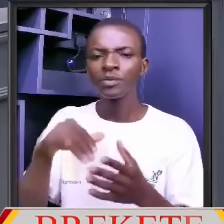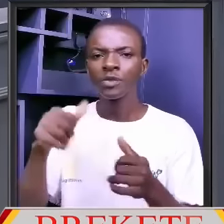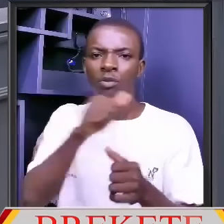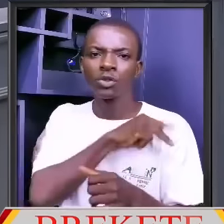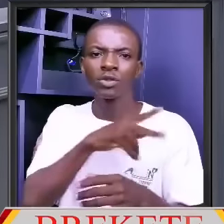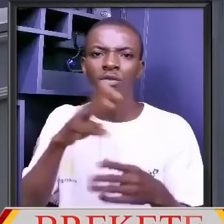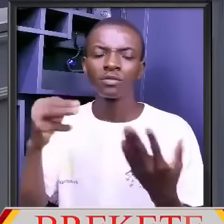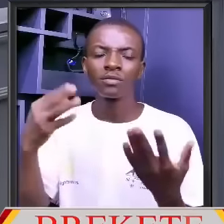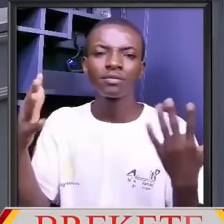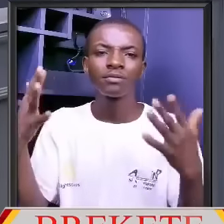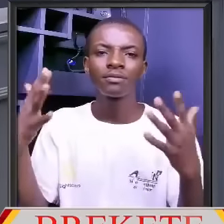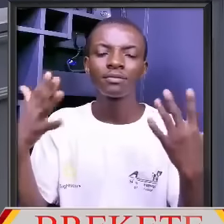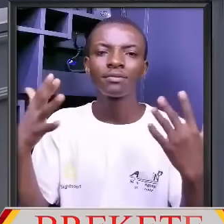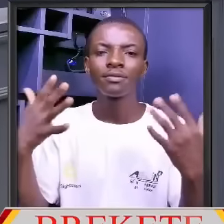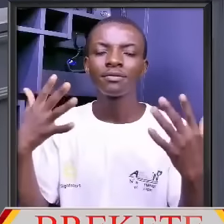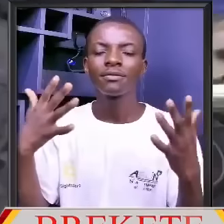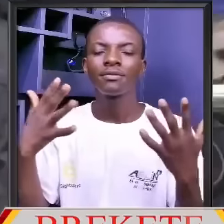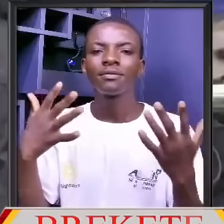this man.